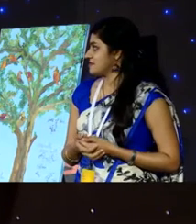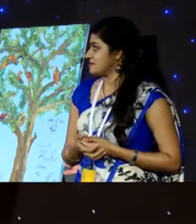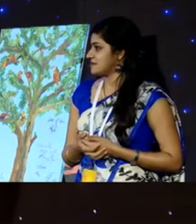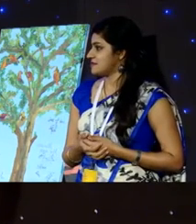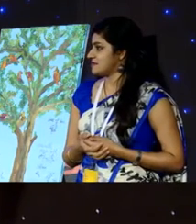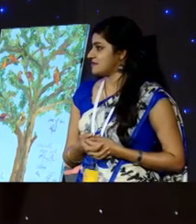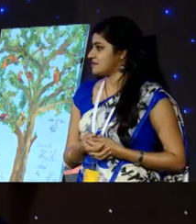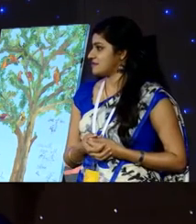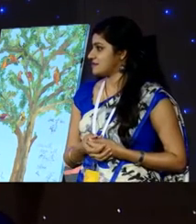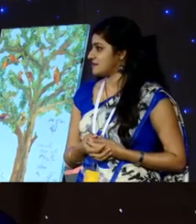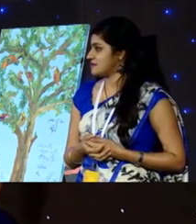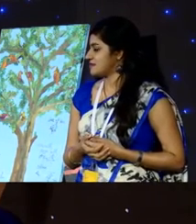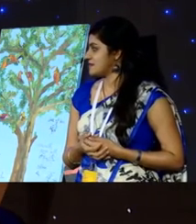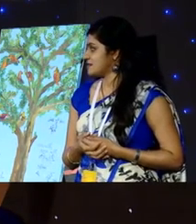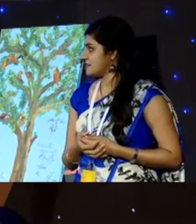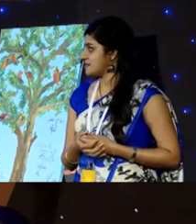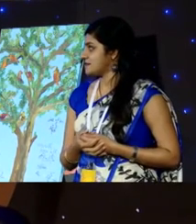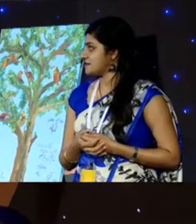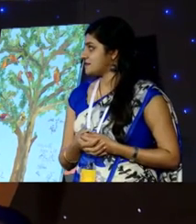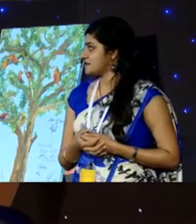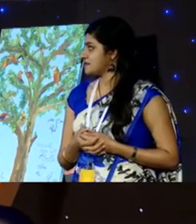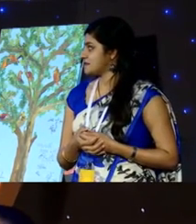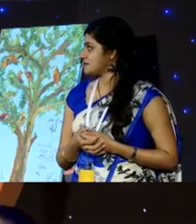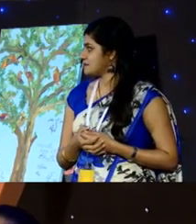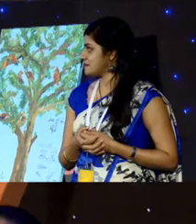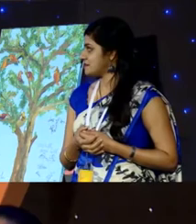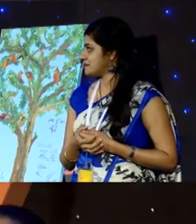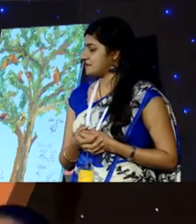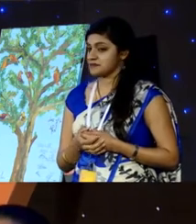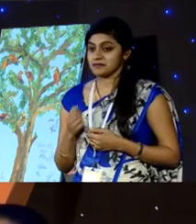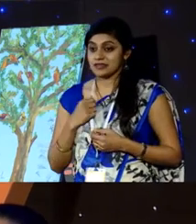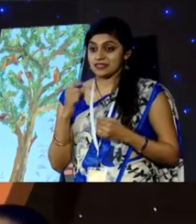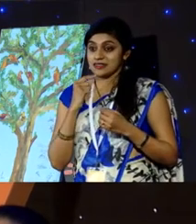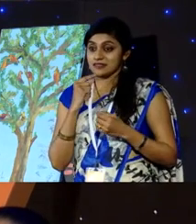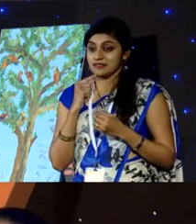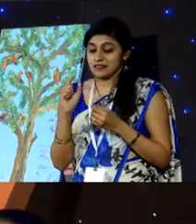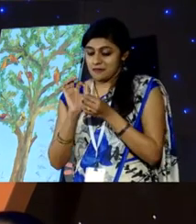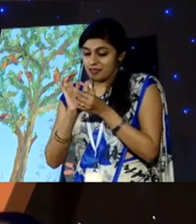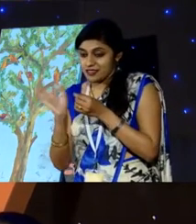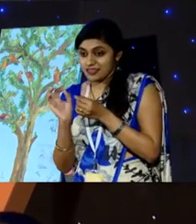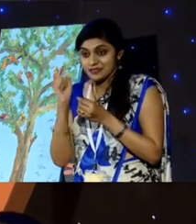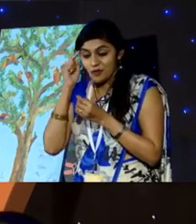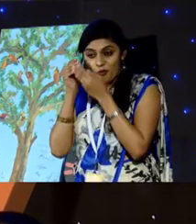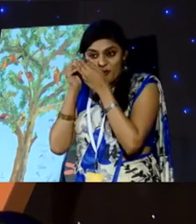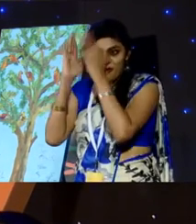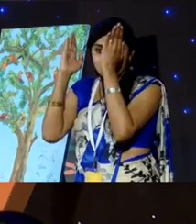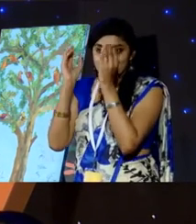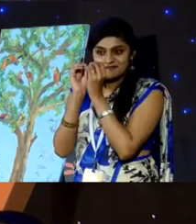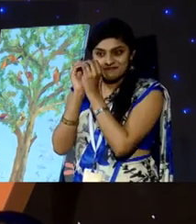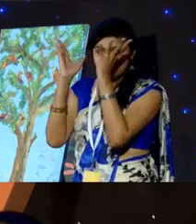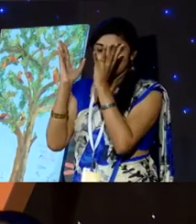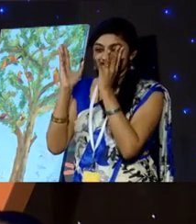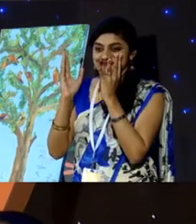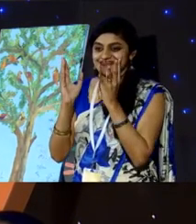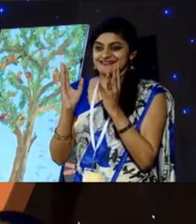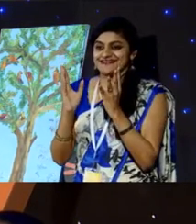Okay. Yes, so igniting the difference and igniting your minds and hearts to be open today, right?